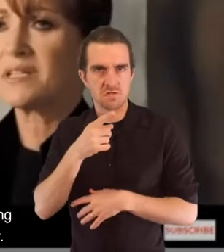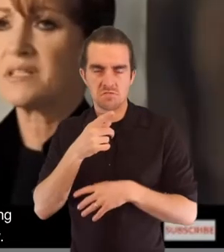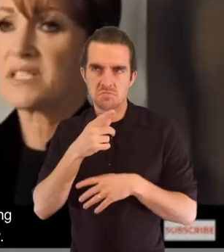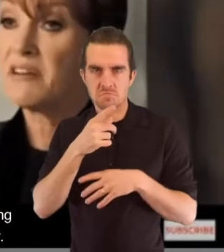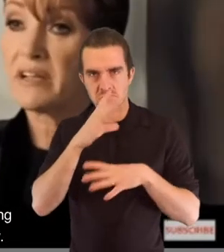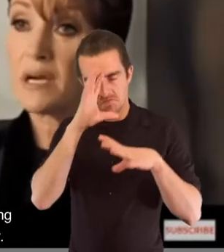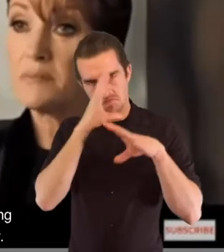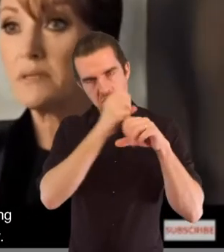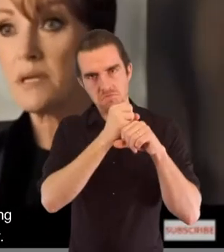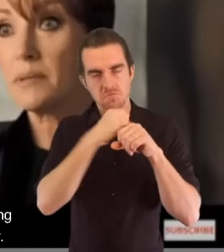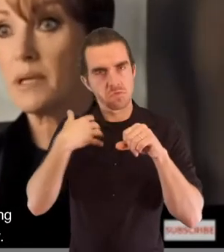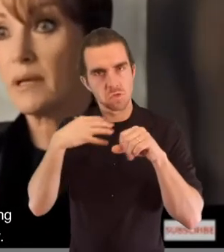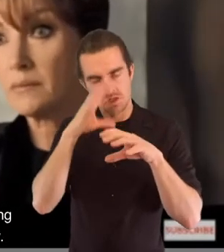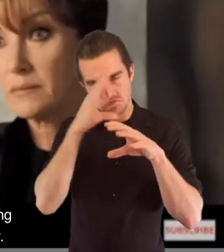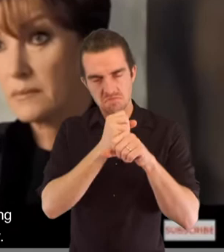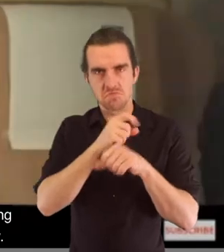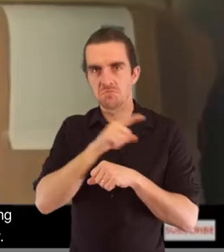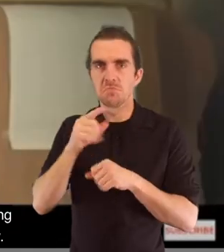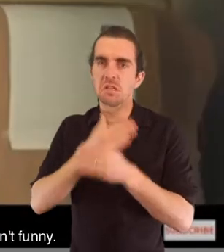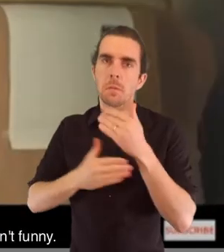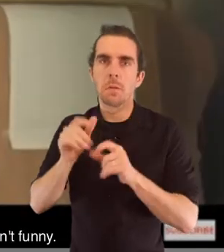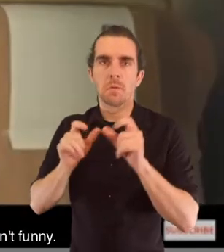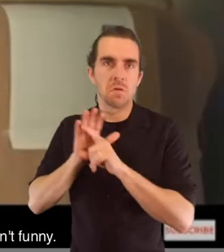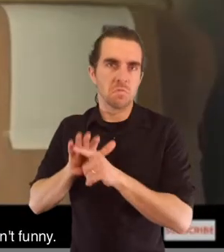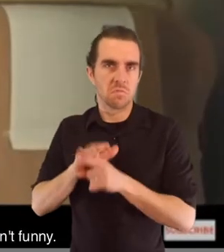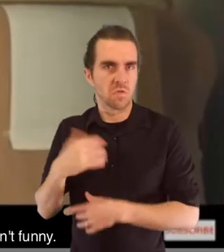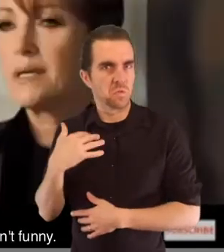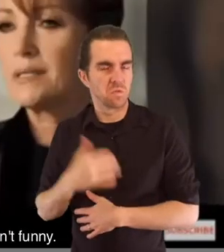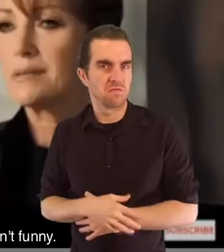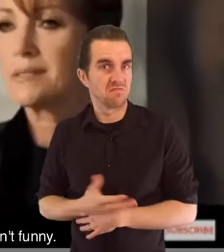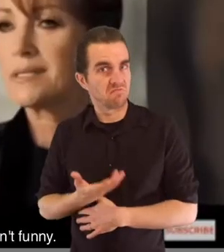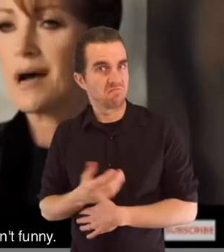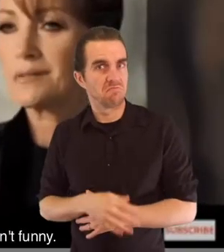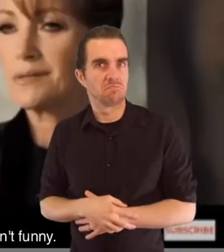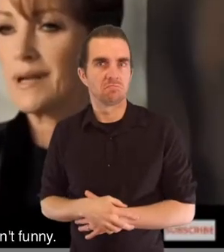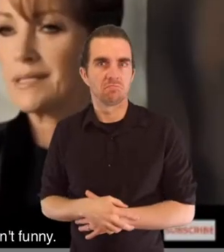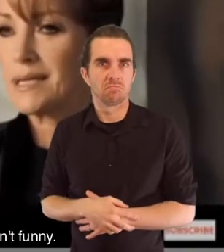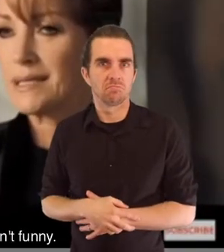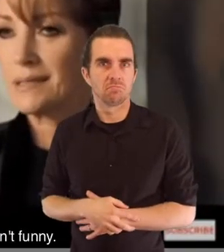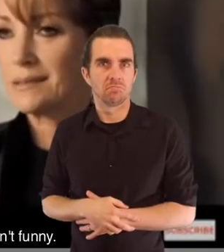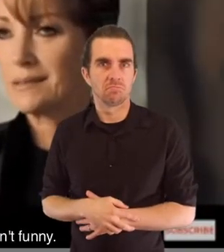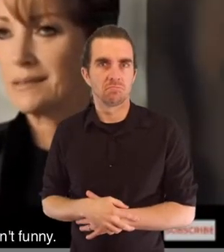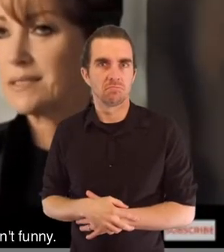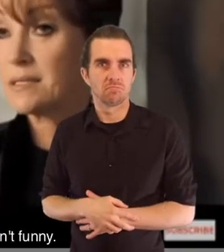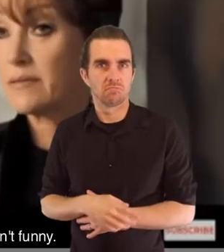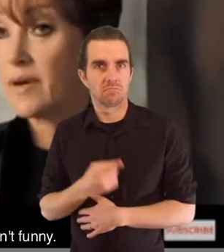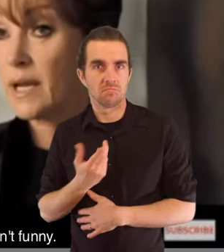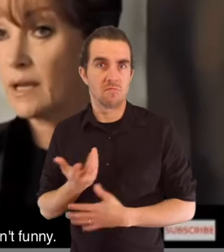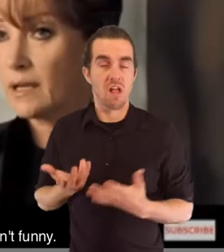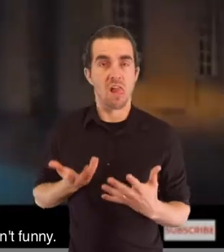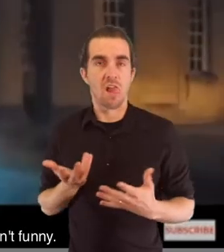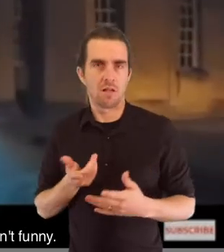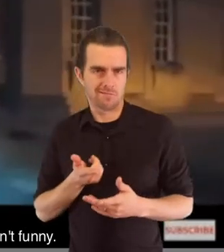to outdated stereotypes so stubbornly. Not quite so stylishly. Don't start with the flirting. This isn't